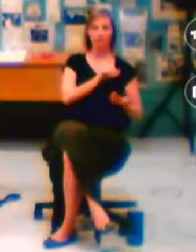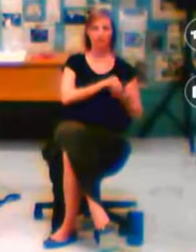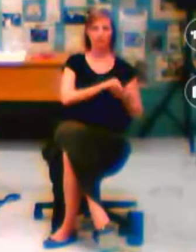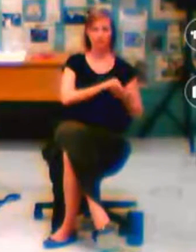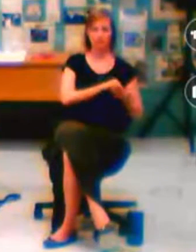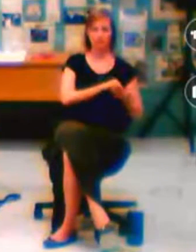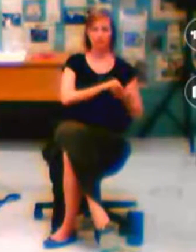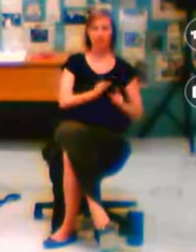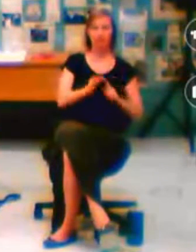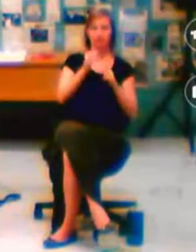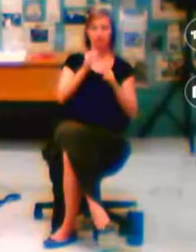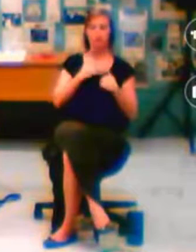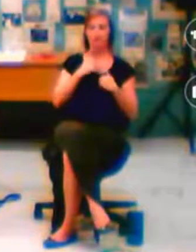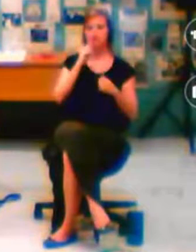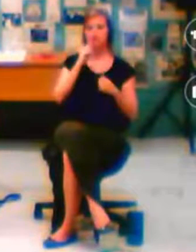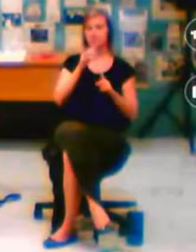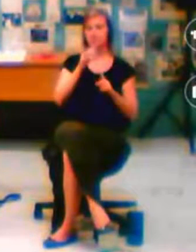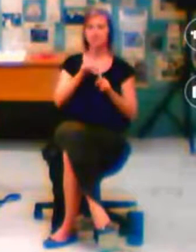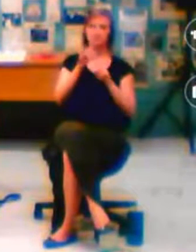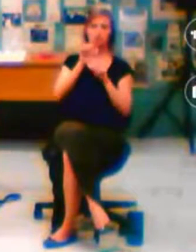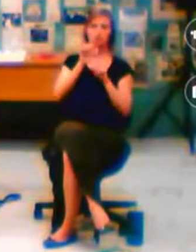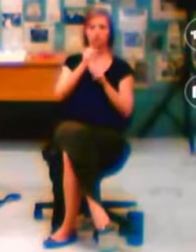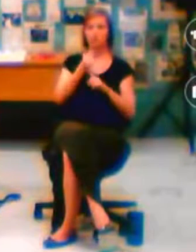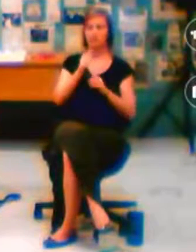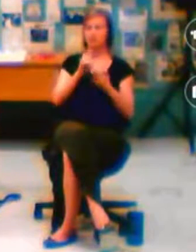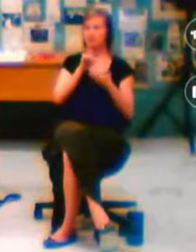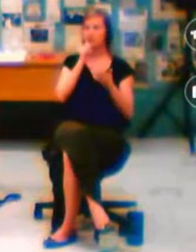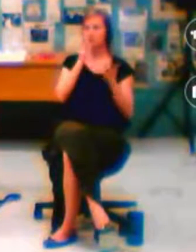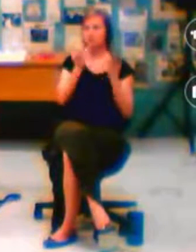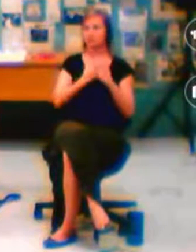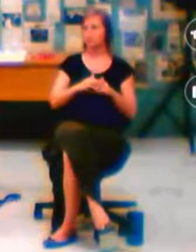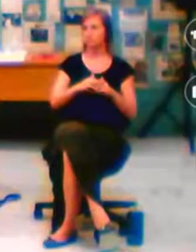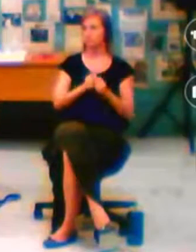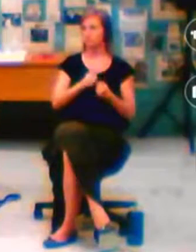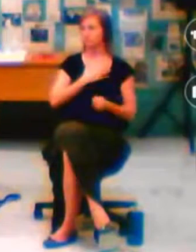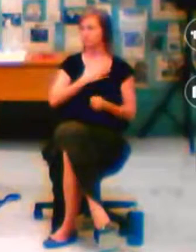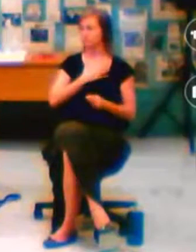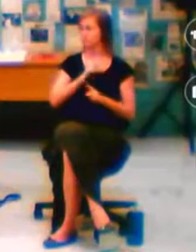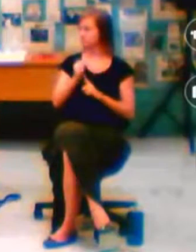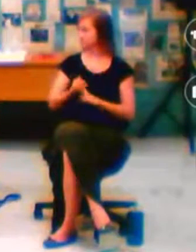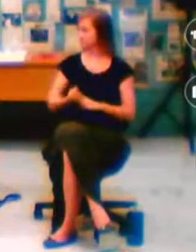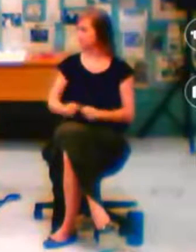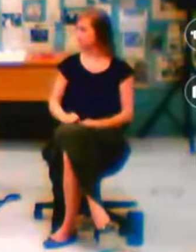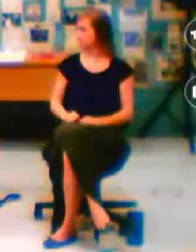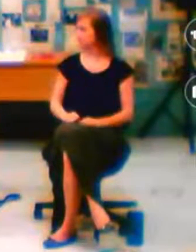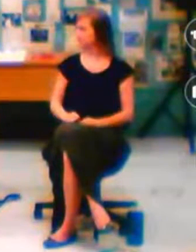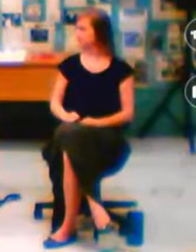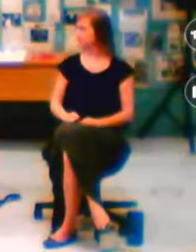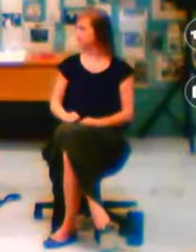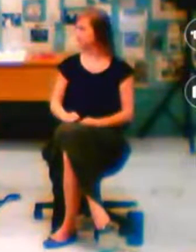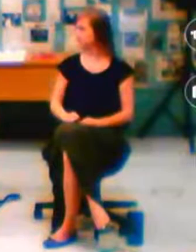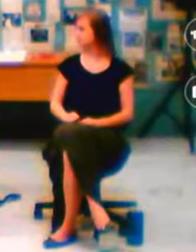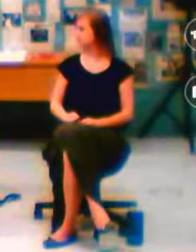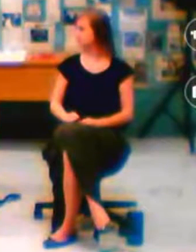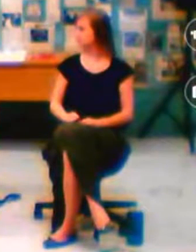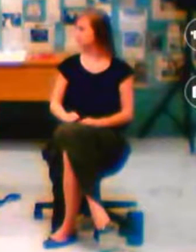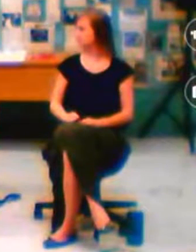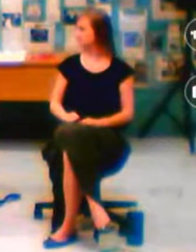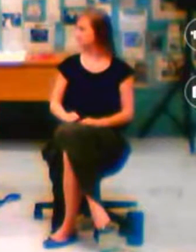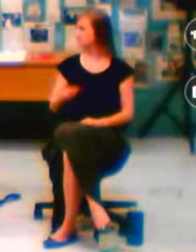me, $20,000. Yeah. I mean, it is up to a certain other amount, but it is